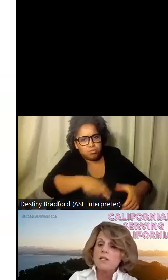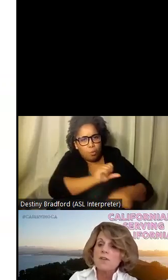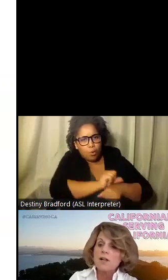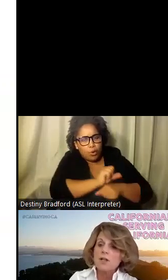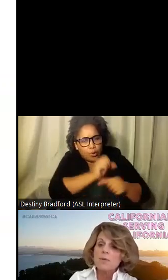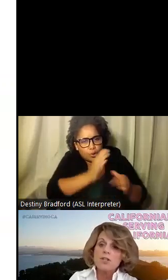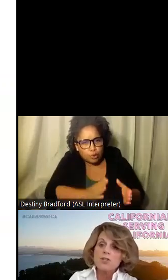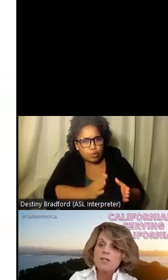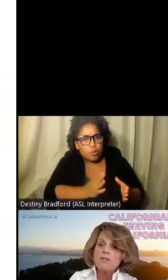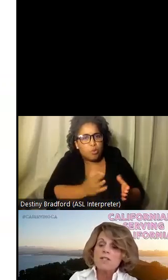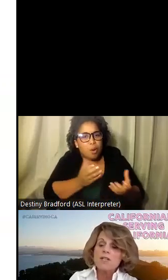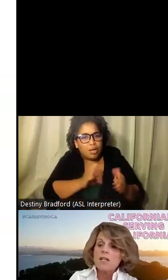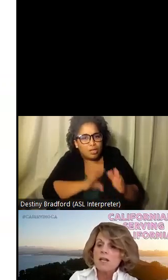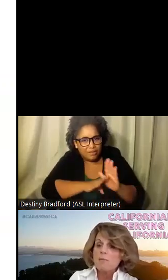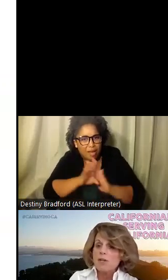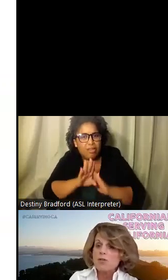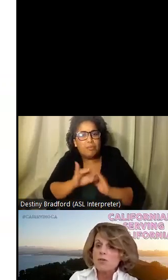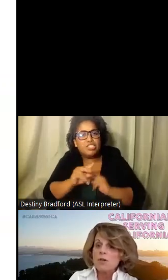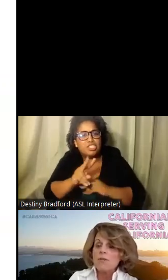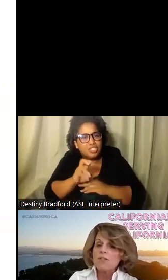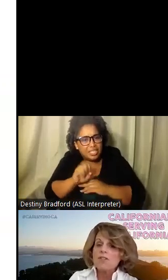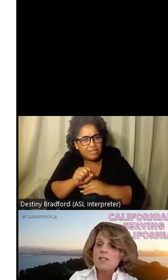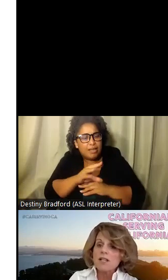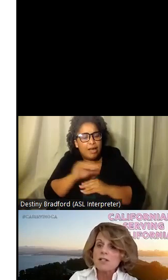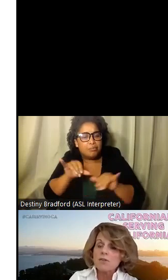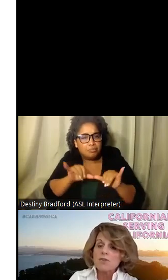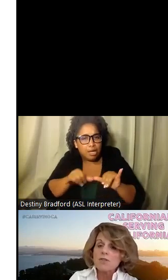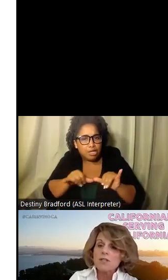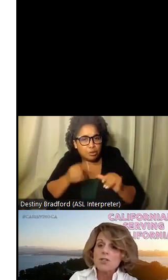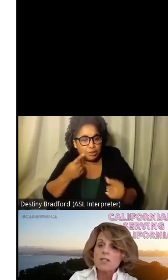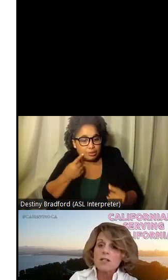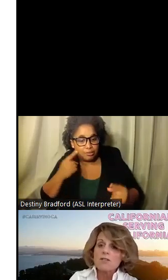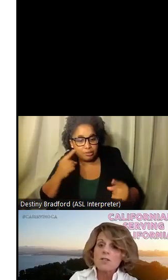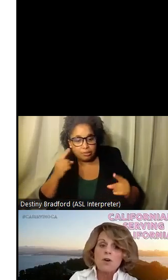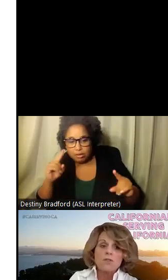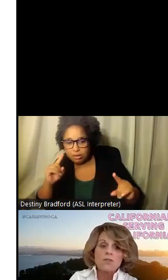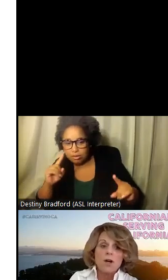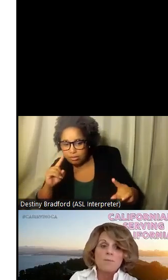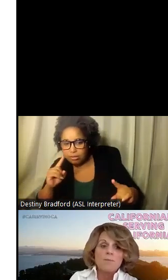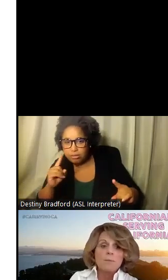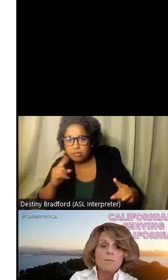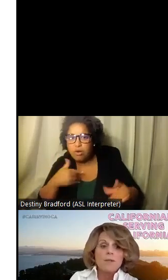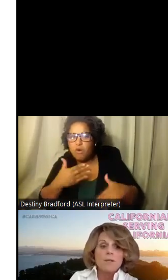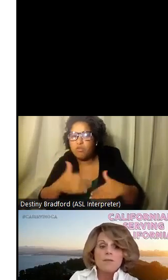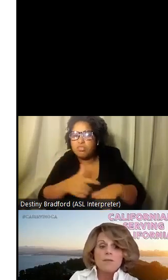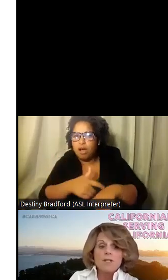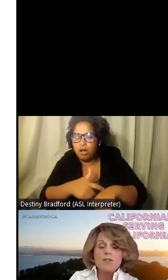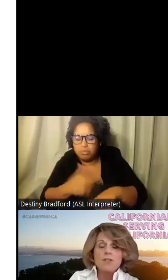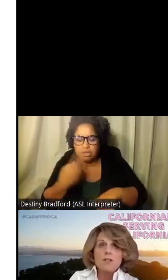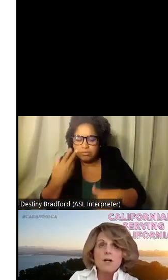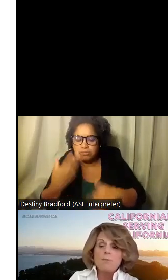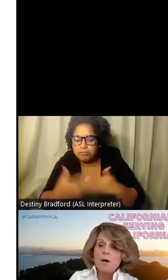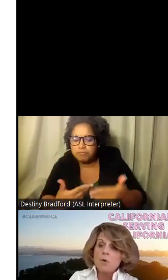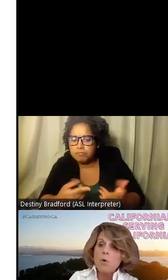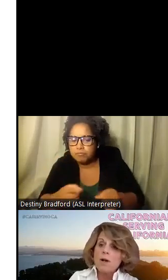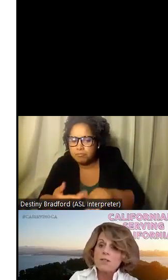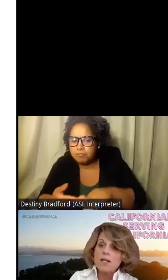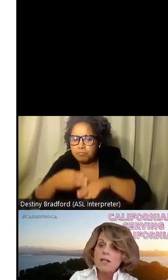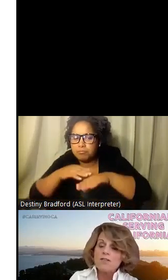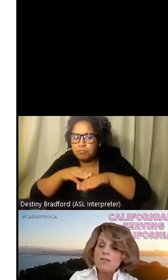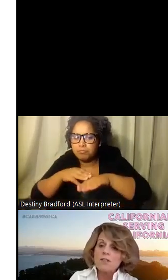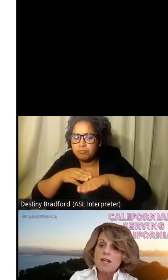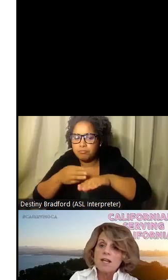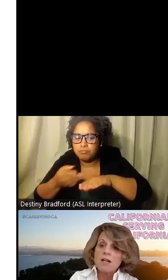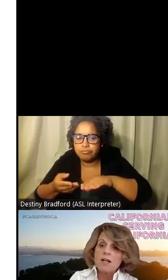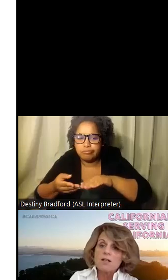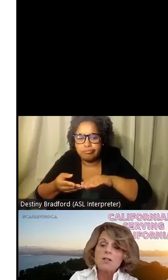we can develop initiatives and measure the success of those initiatives over time. This